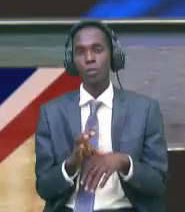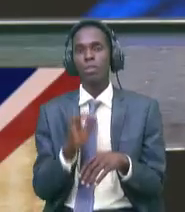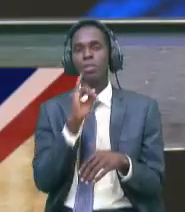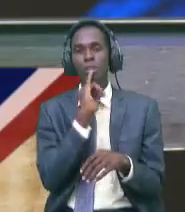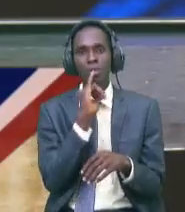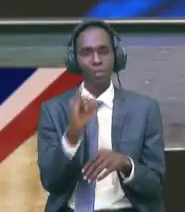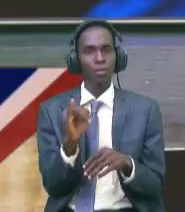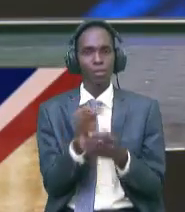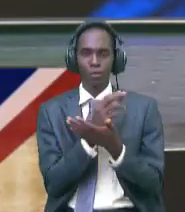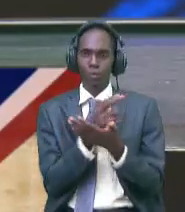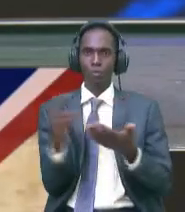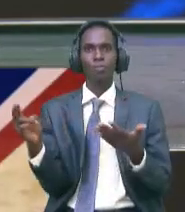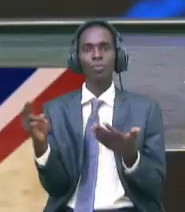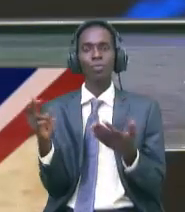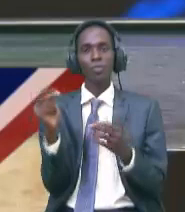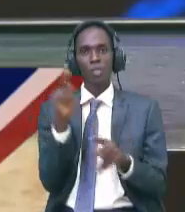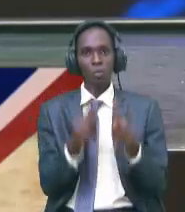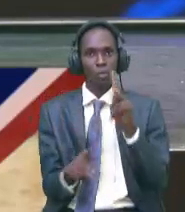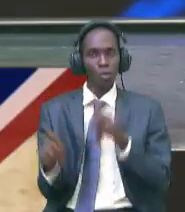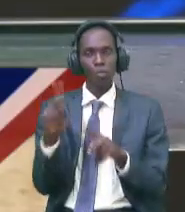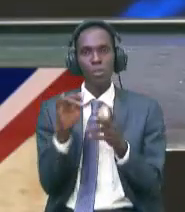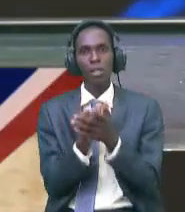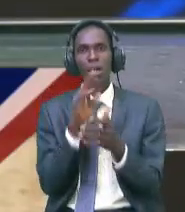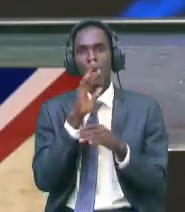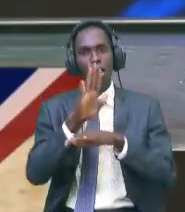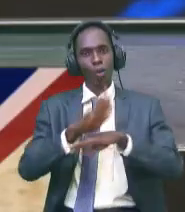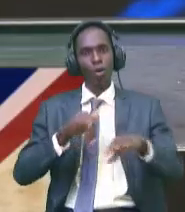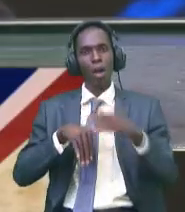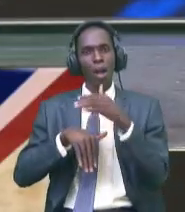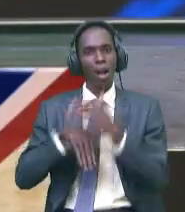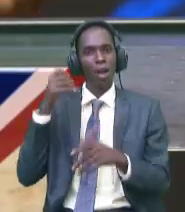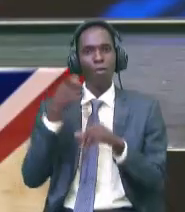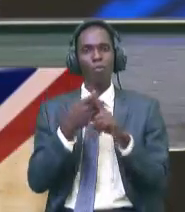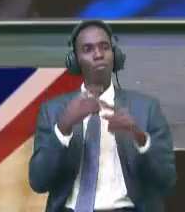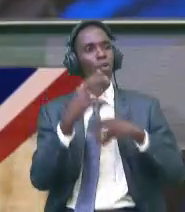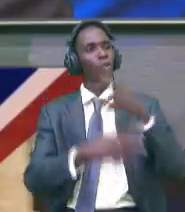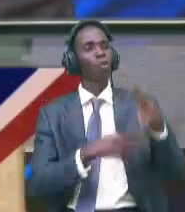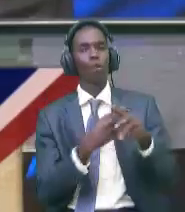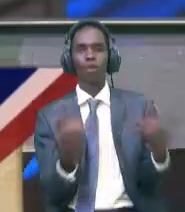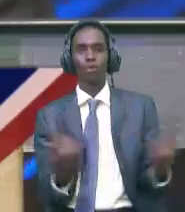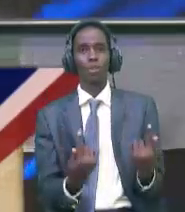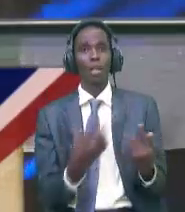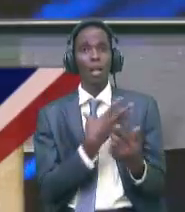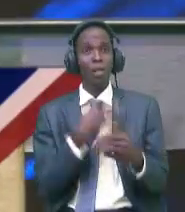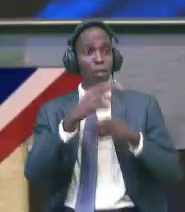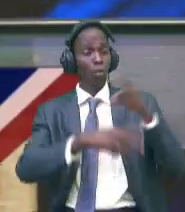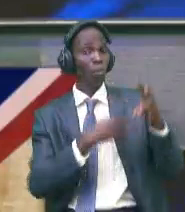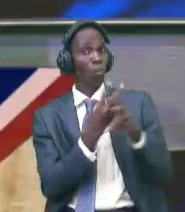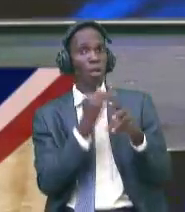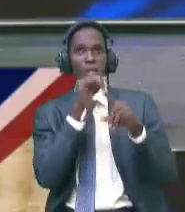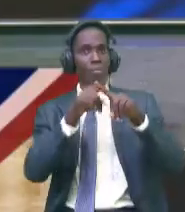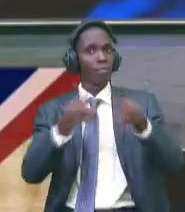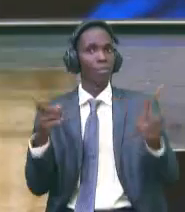ecclesia, the people who are called out of the world. And so the church is different from the